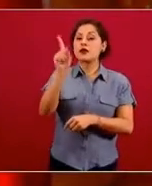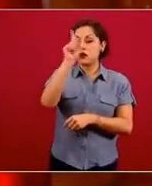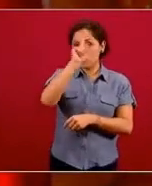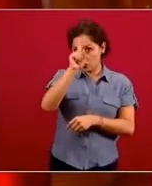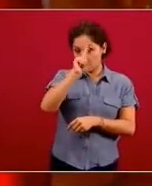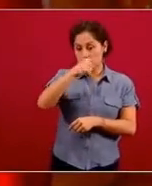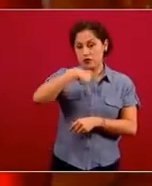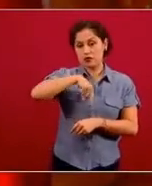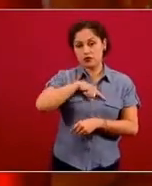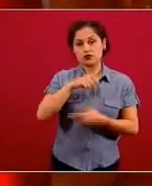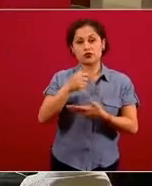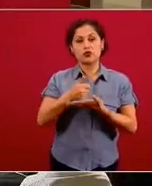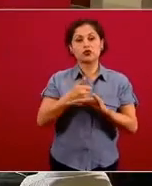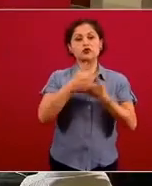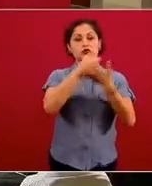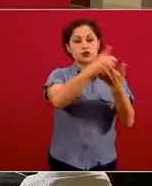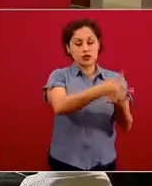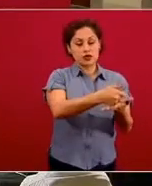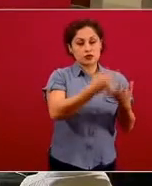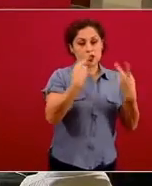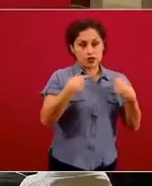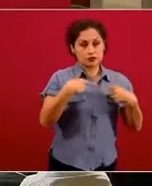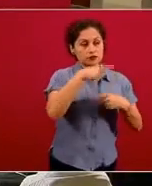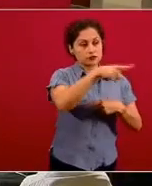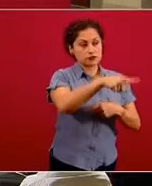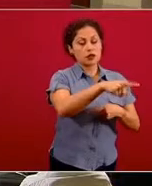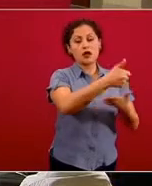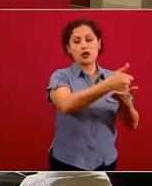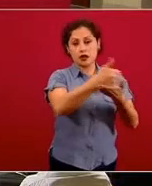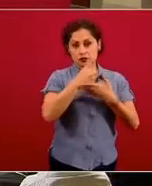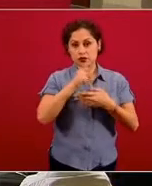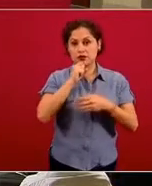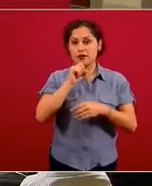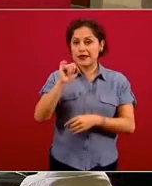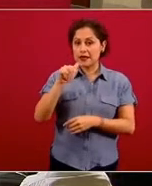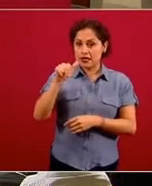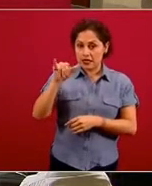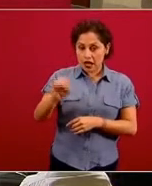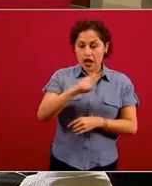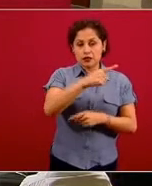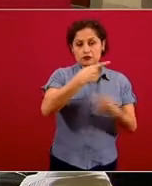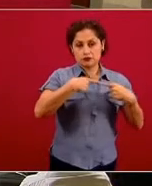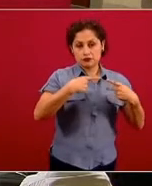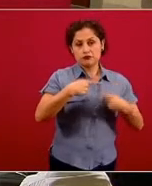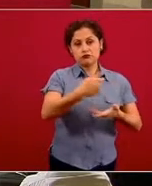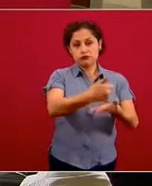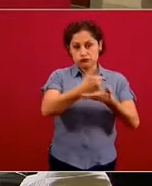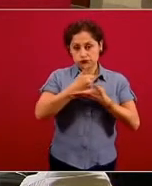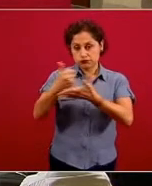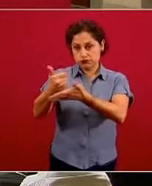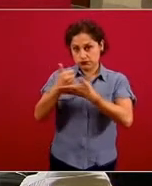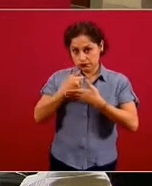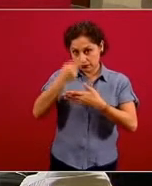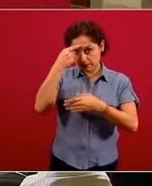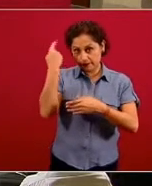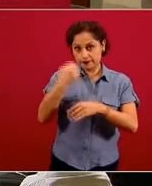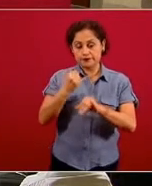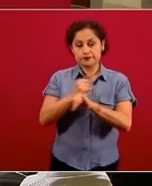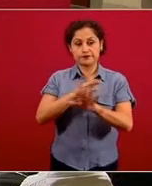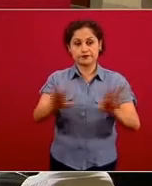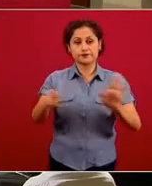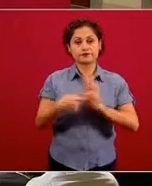They're going to help us create and build, not just with society's help, but also with the help from the